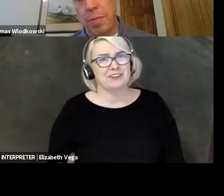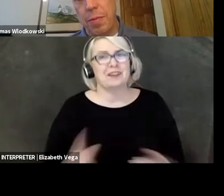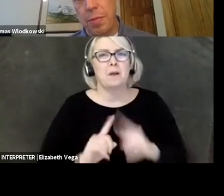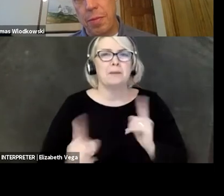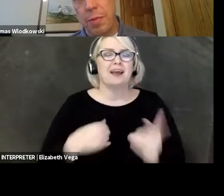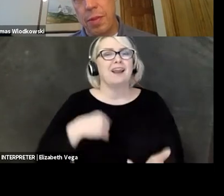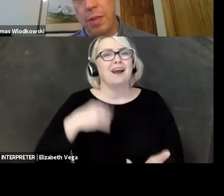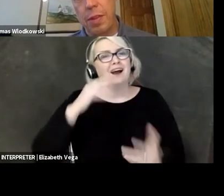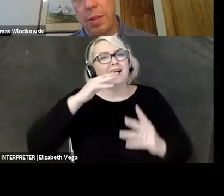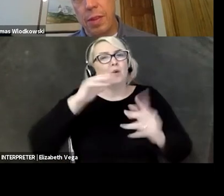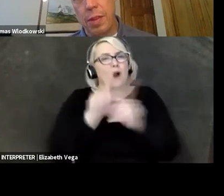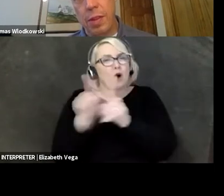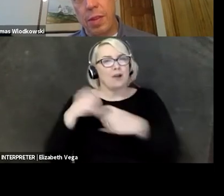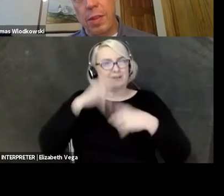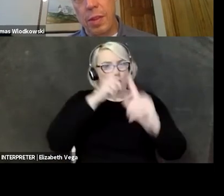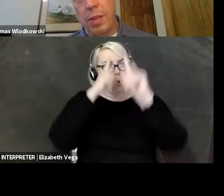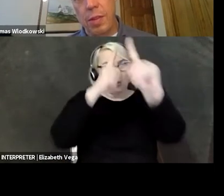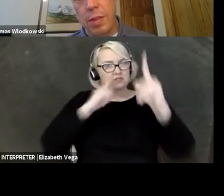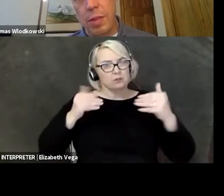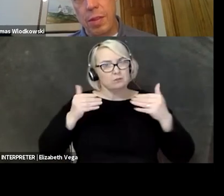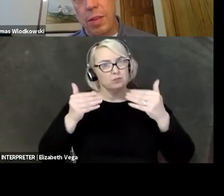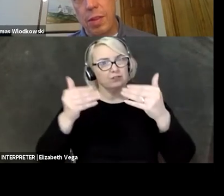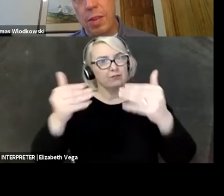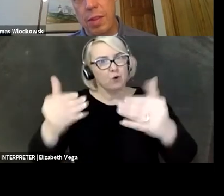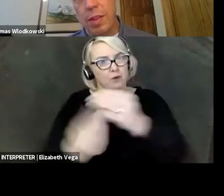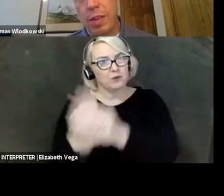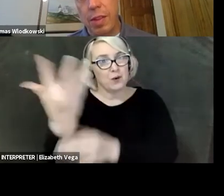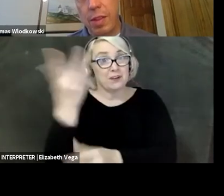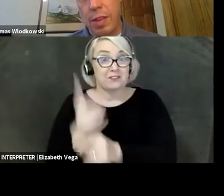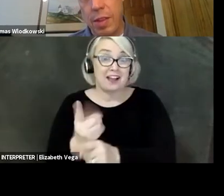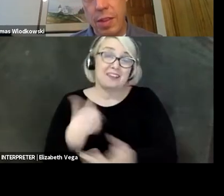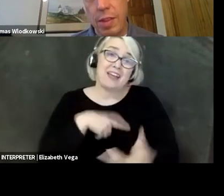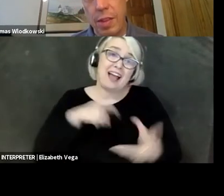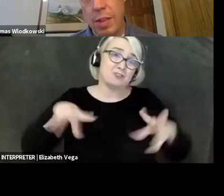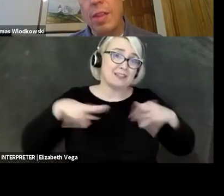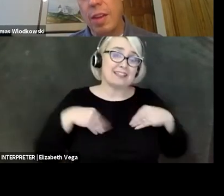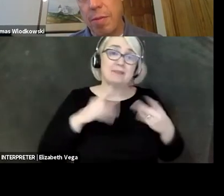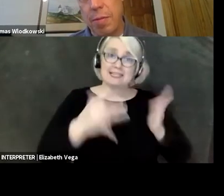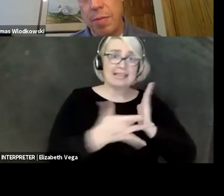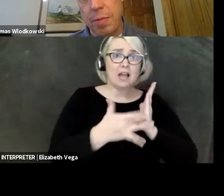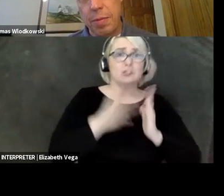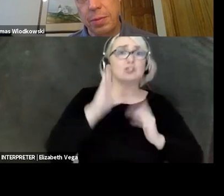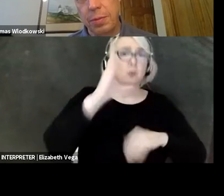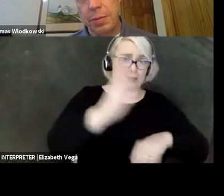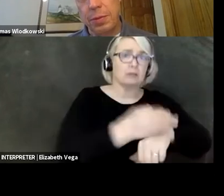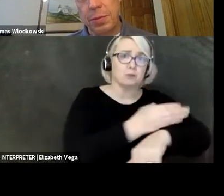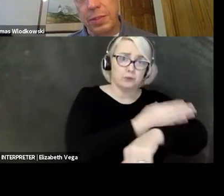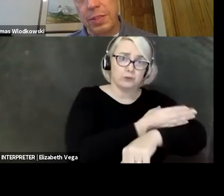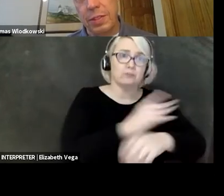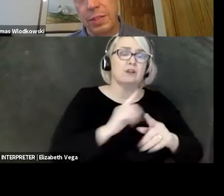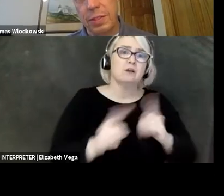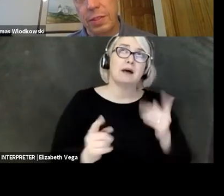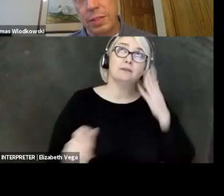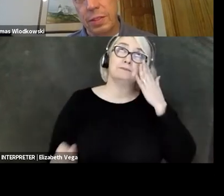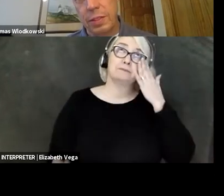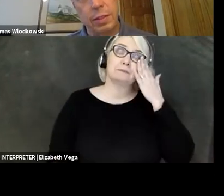happen. So we're going to have to roll with that. And that is where technology is heading. But we don't want to take the,